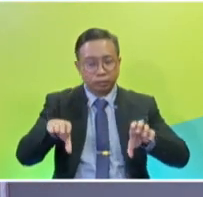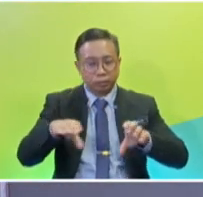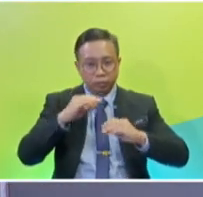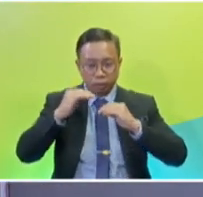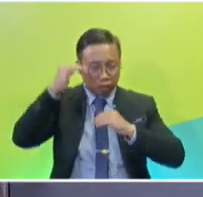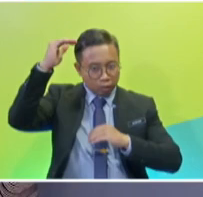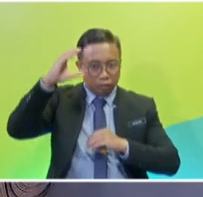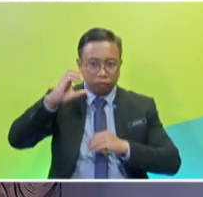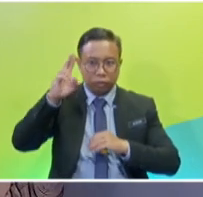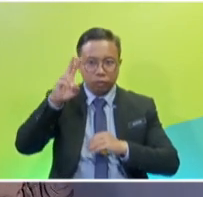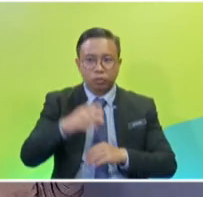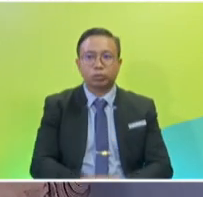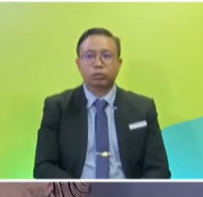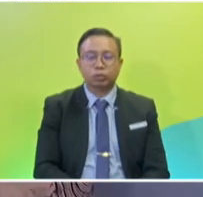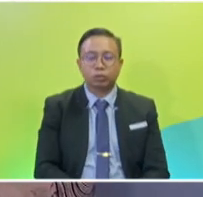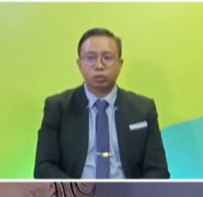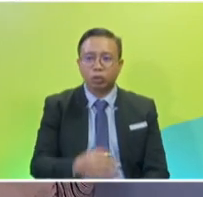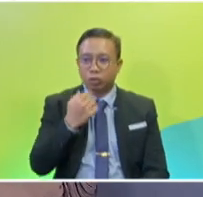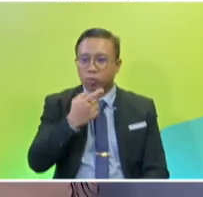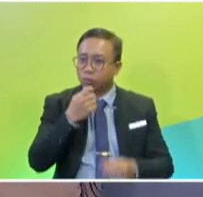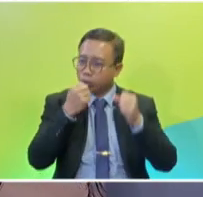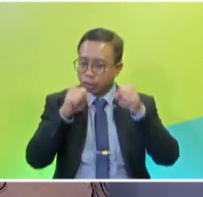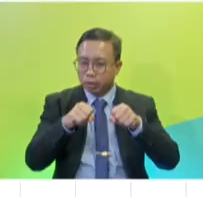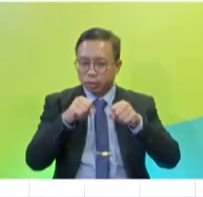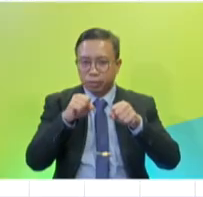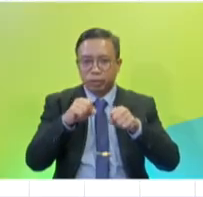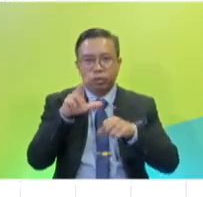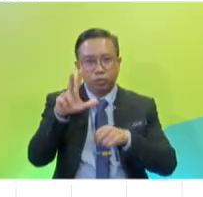the last E3, who can that be? Anyone?